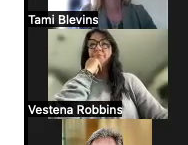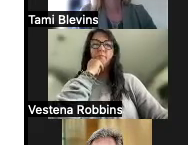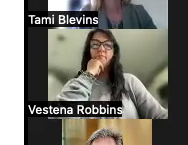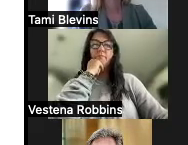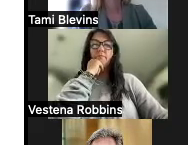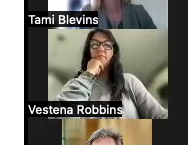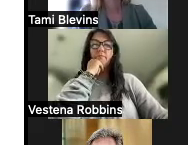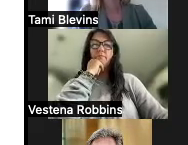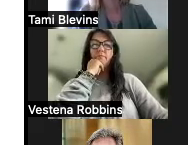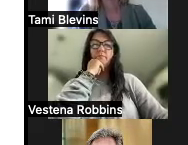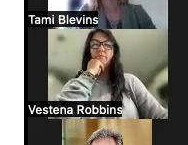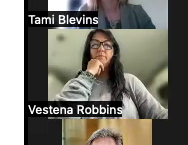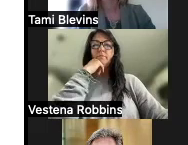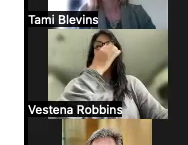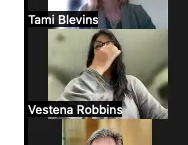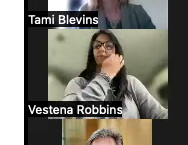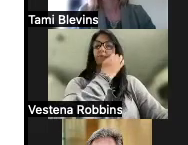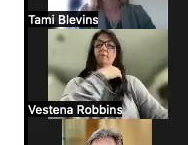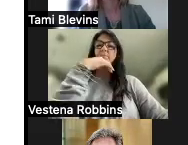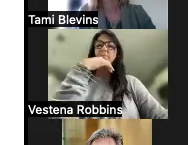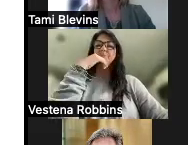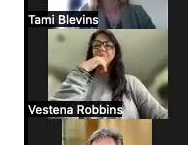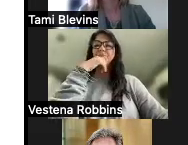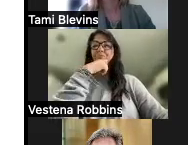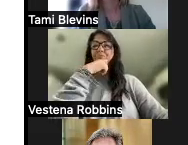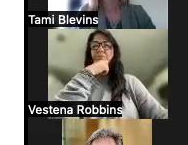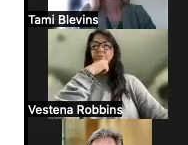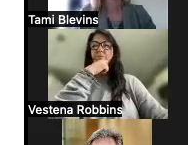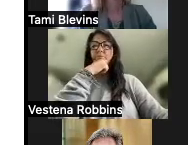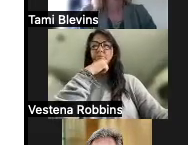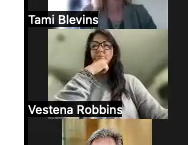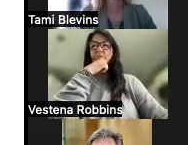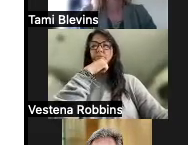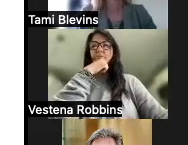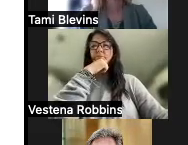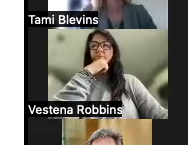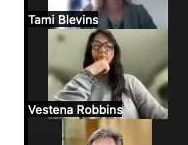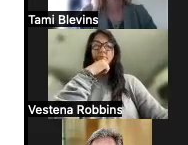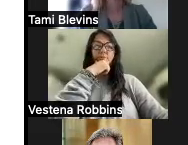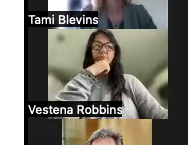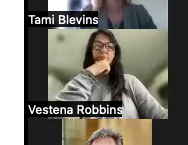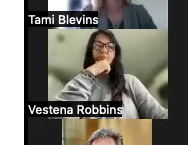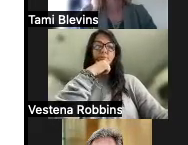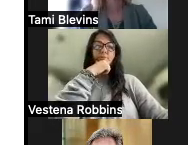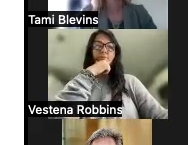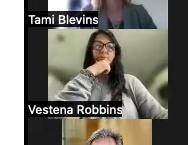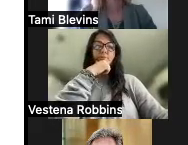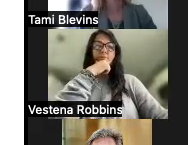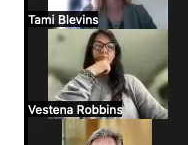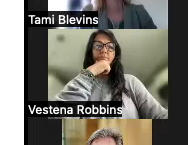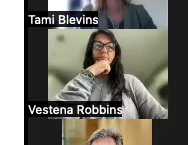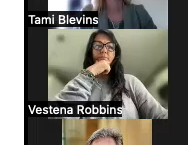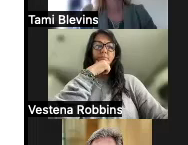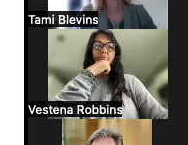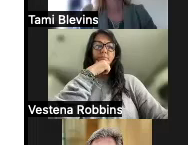providers. Also to partner peer support specialists with a paramedical team to support peer support specialists